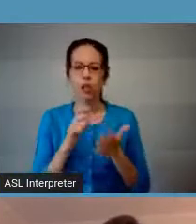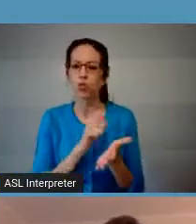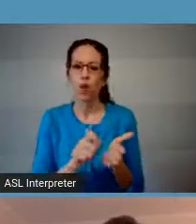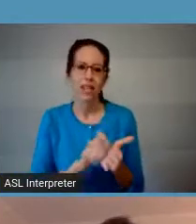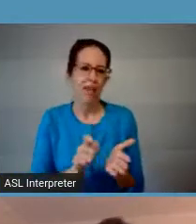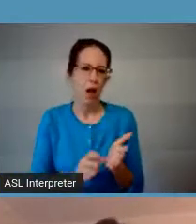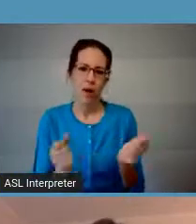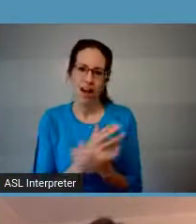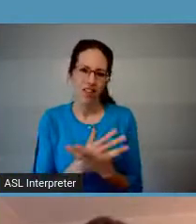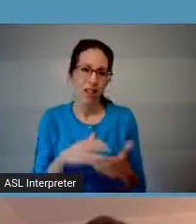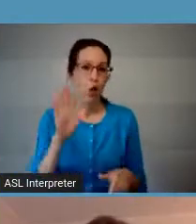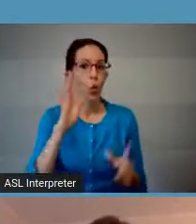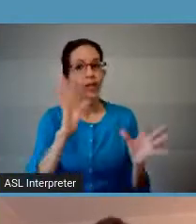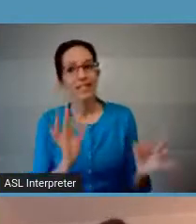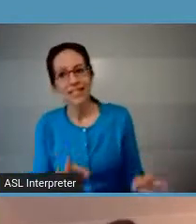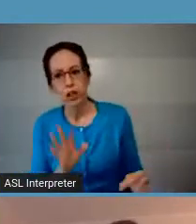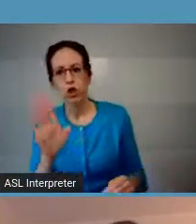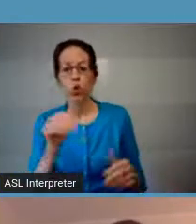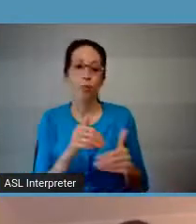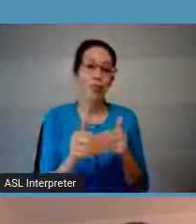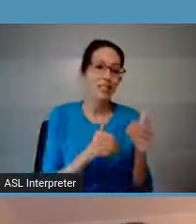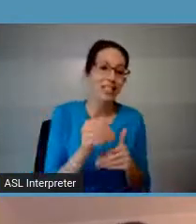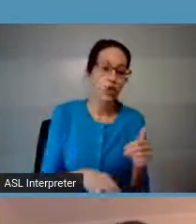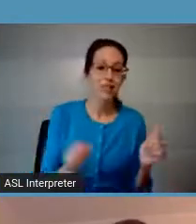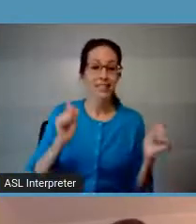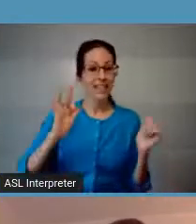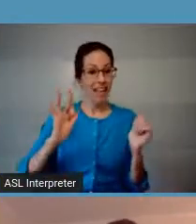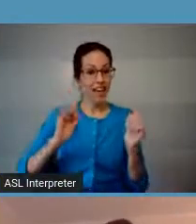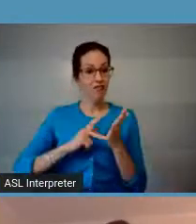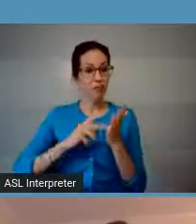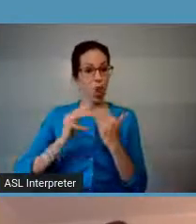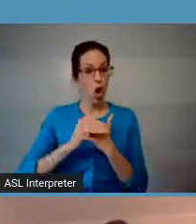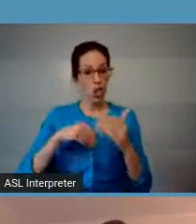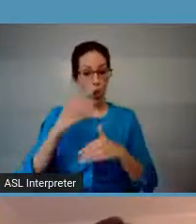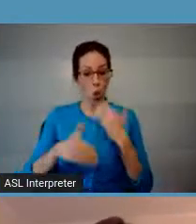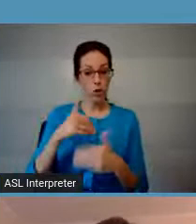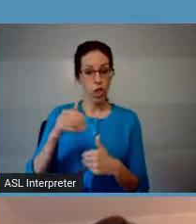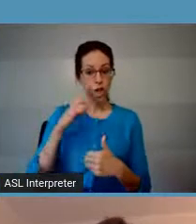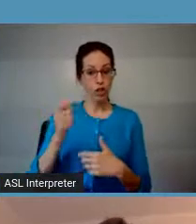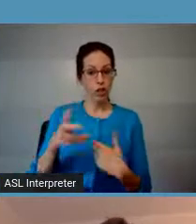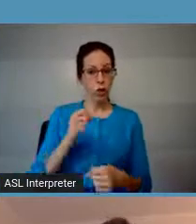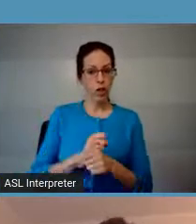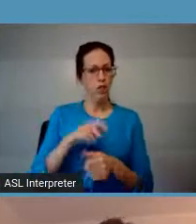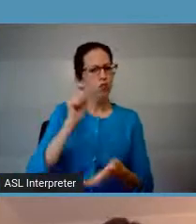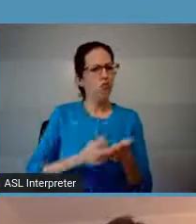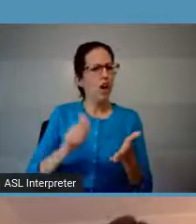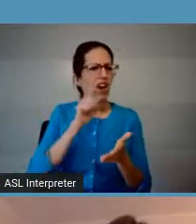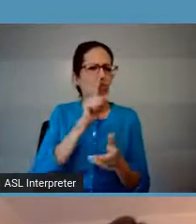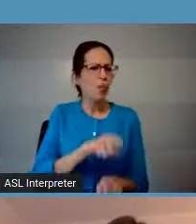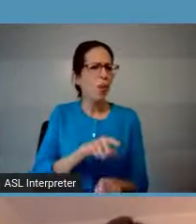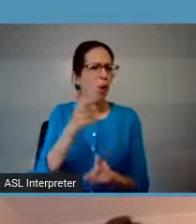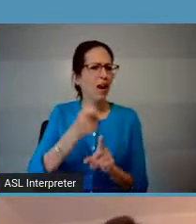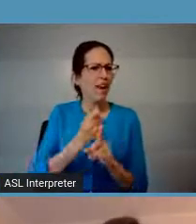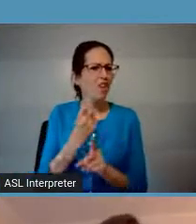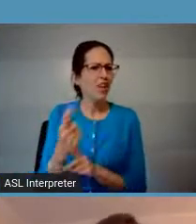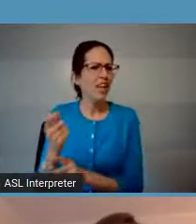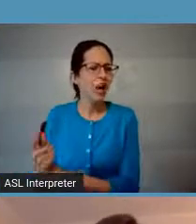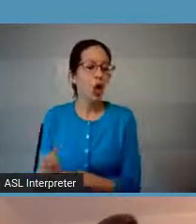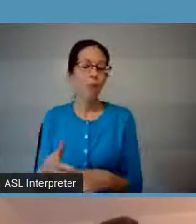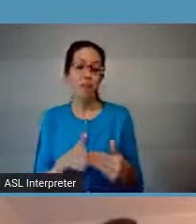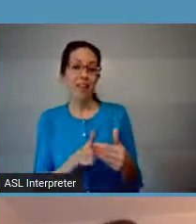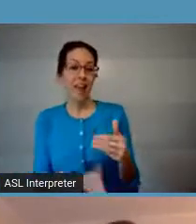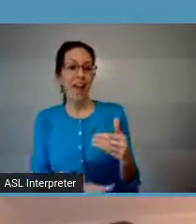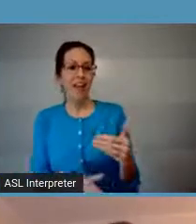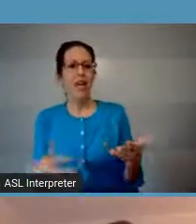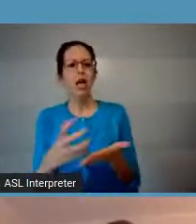Write down your procedures. If this project goes on for a couple of years, write a report every year. And at the end, collect a little bit more data